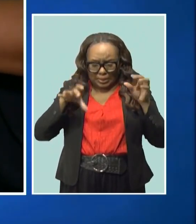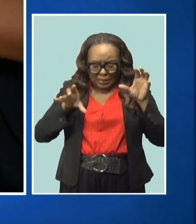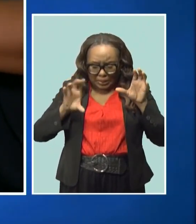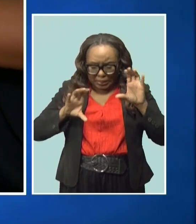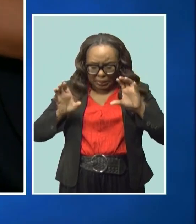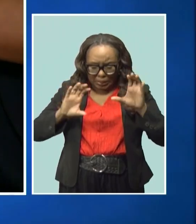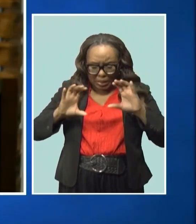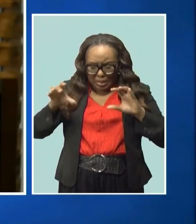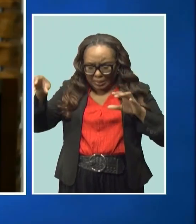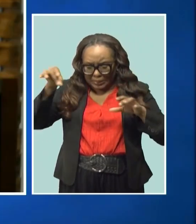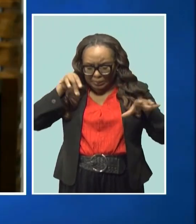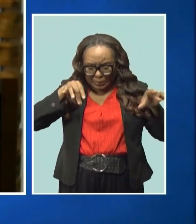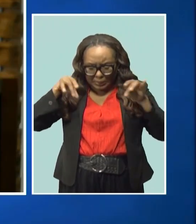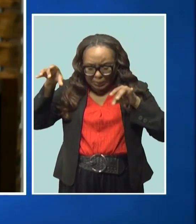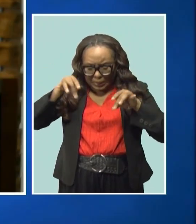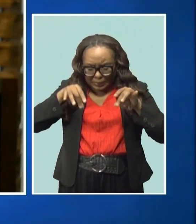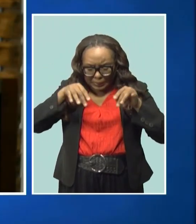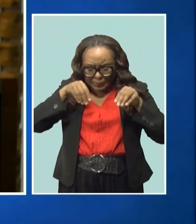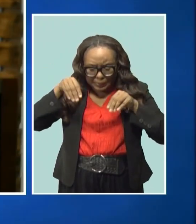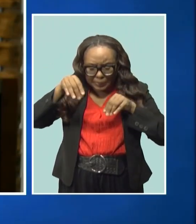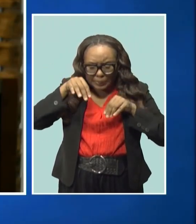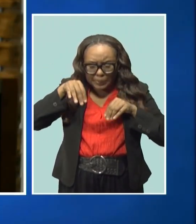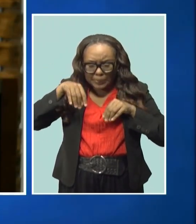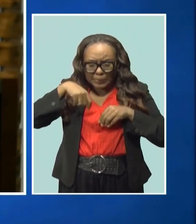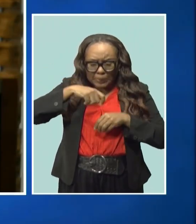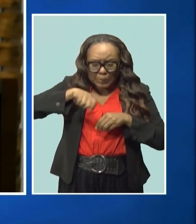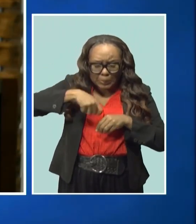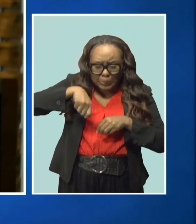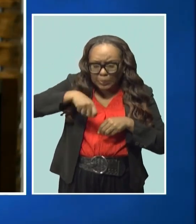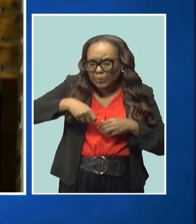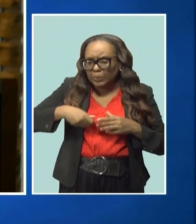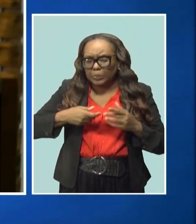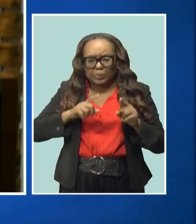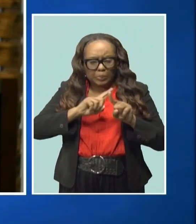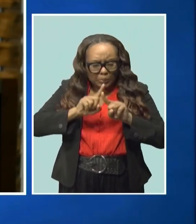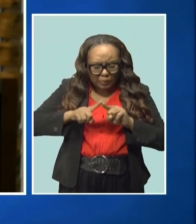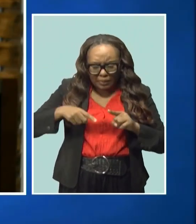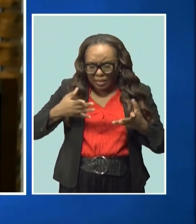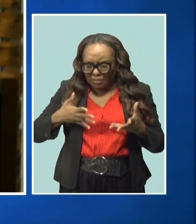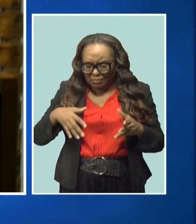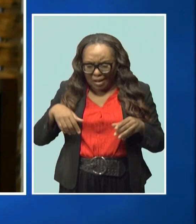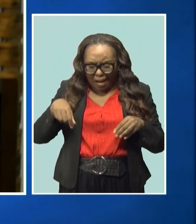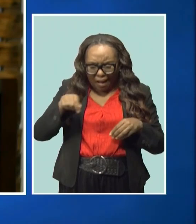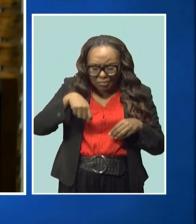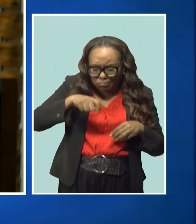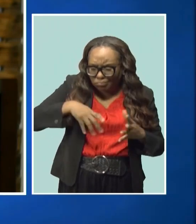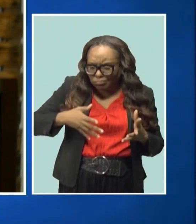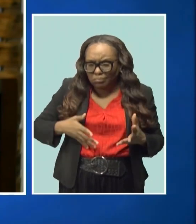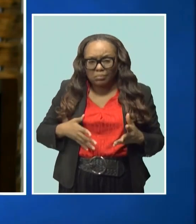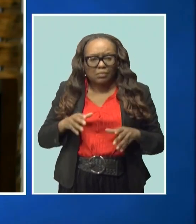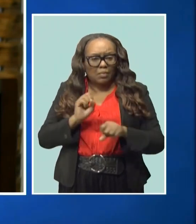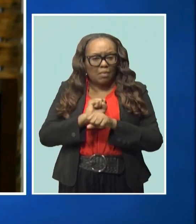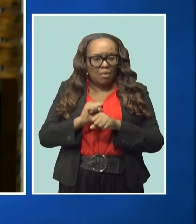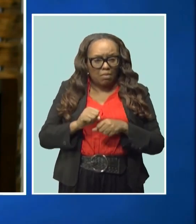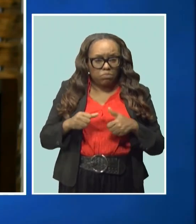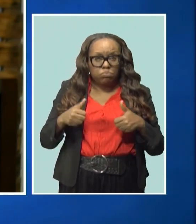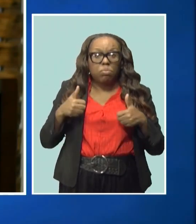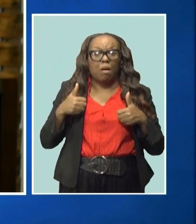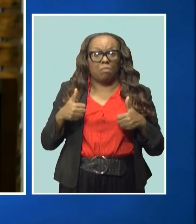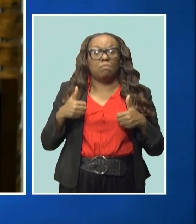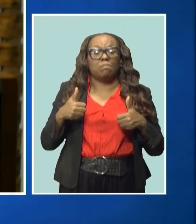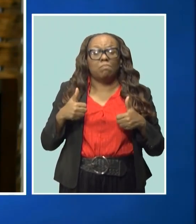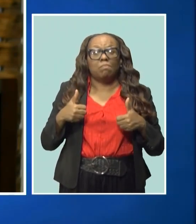research and I put together some oils and butters and it worked well. And I realized